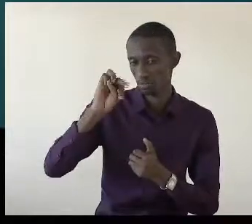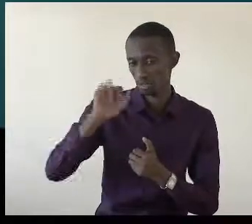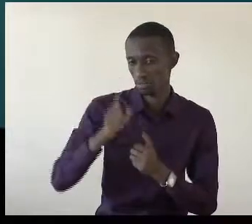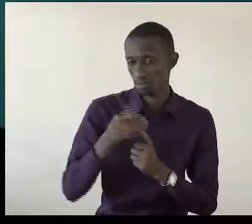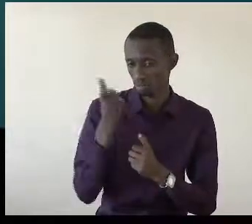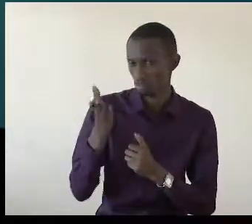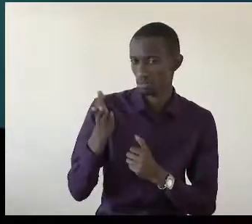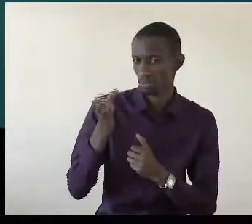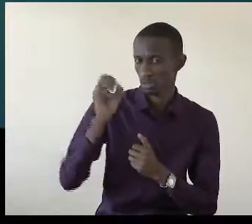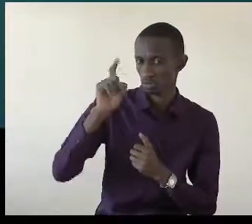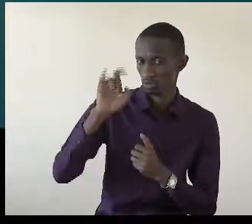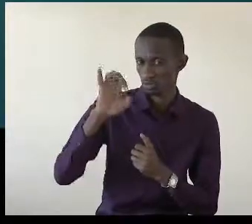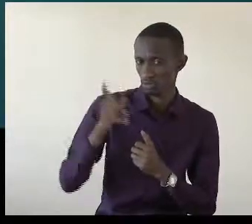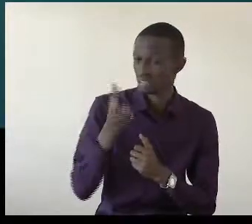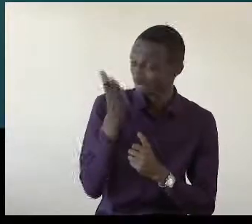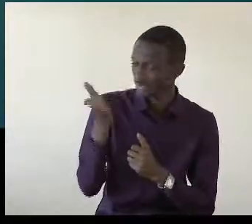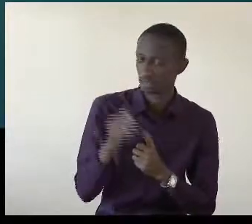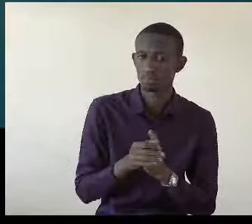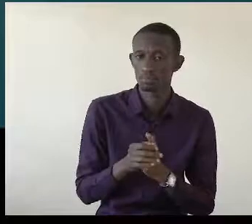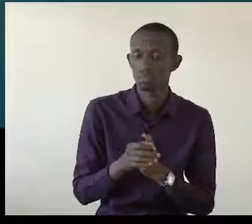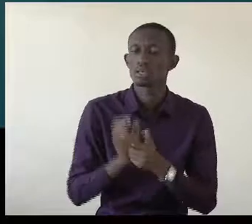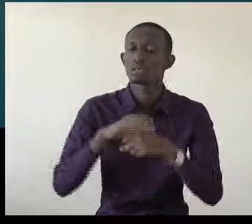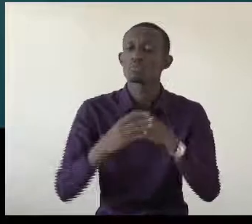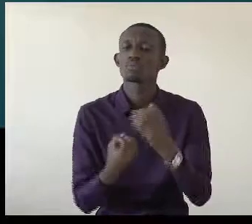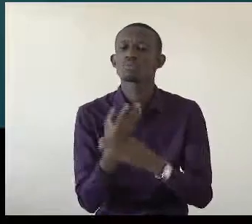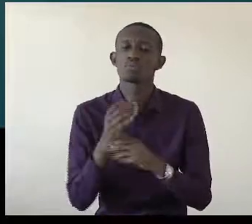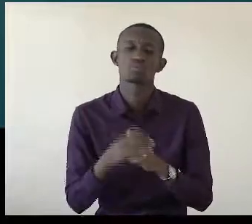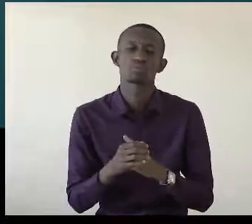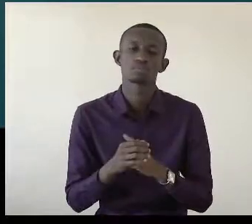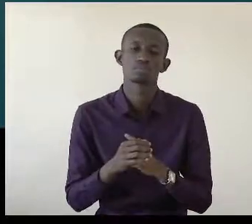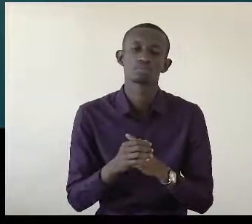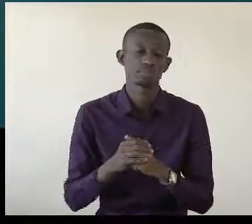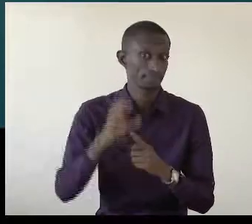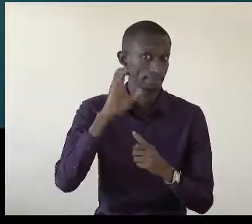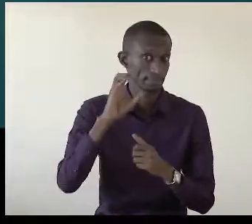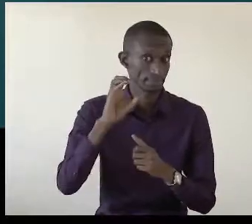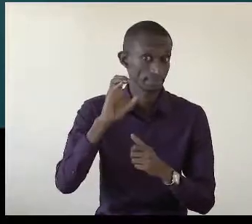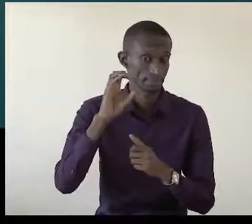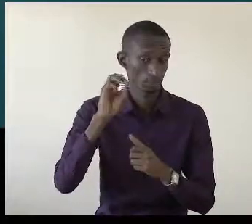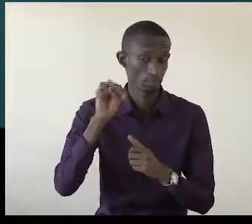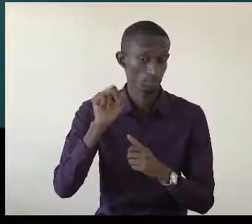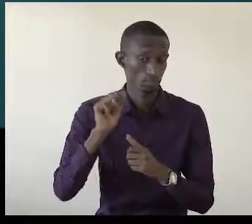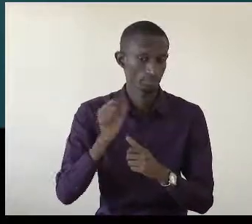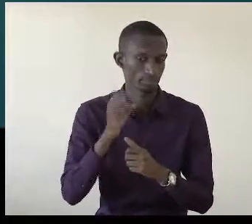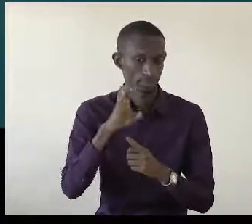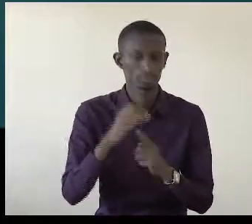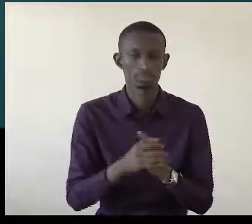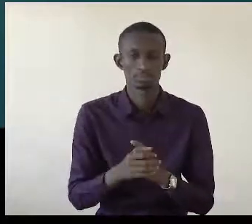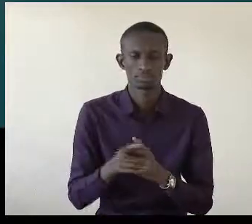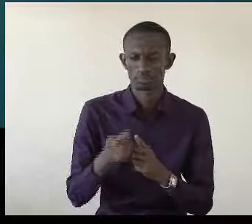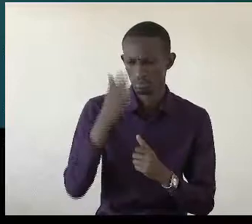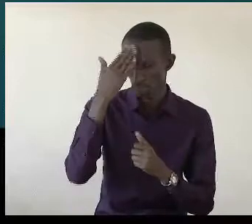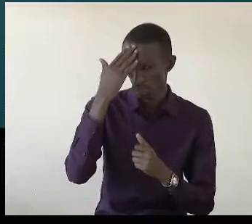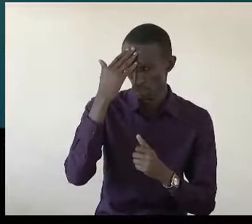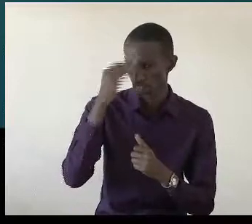C. The ozonolysis of C gives only a compound D. We know compounds